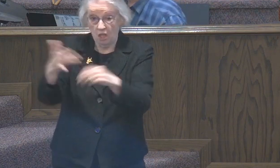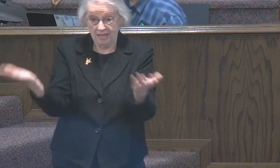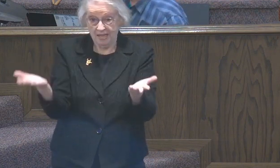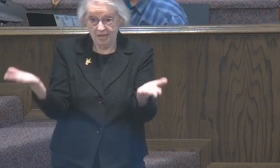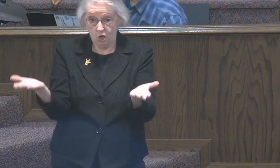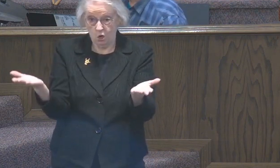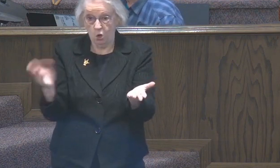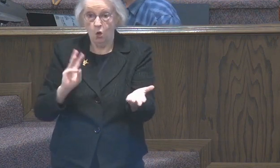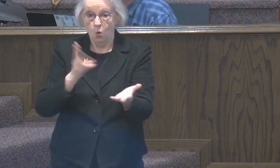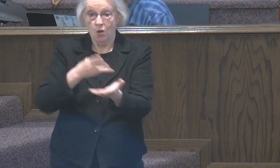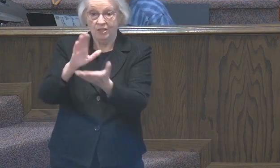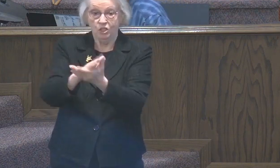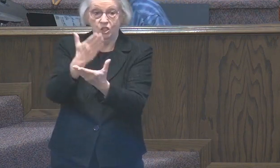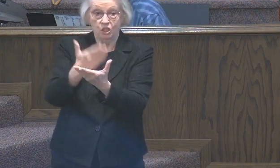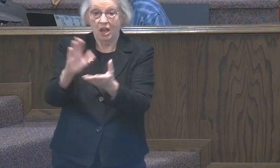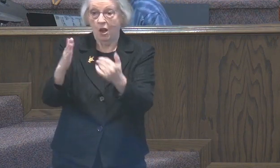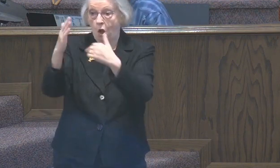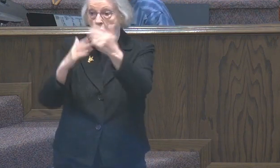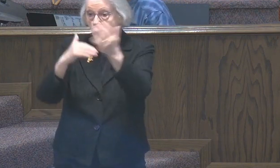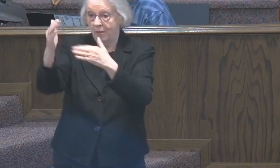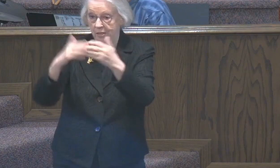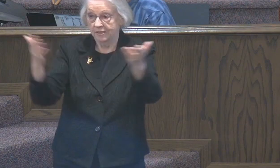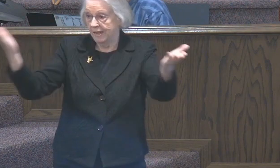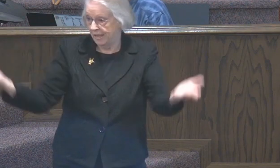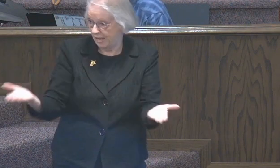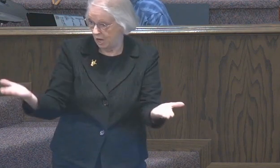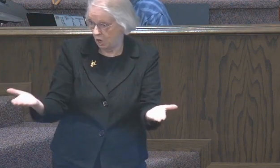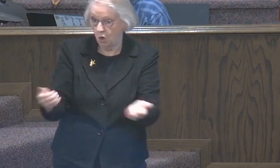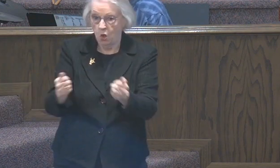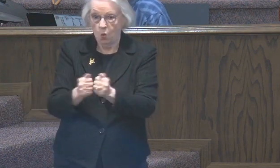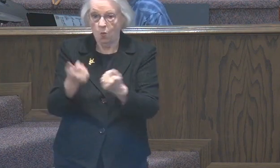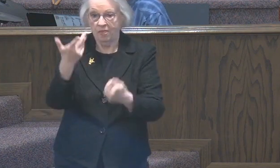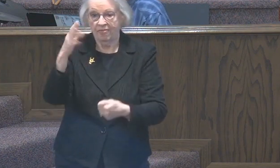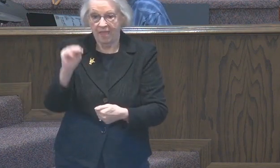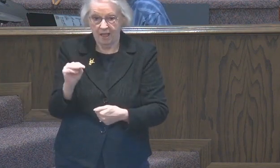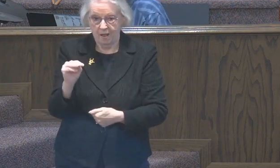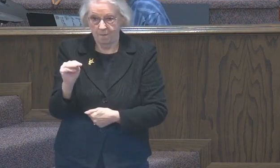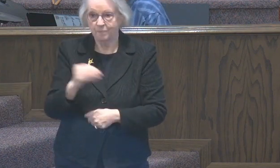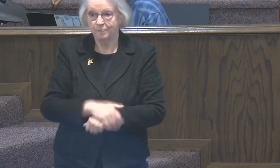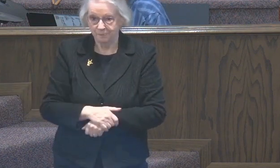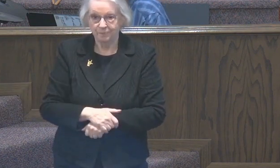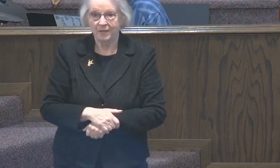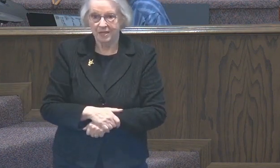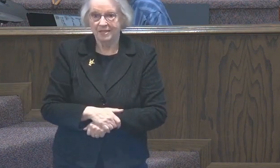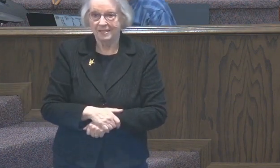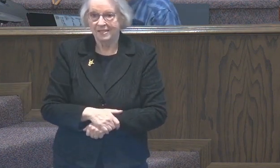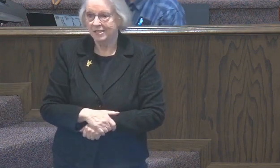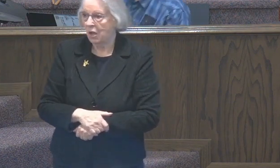haven't had to do that for 18 months, so we're going to have to get used to that again.